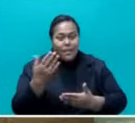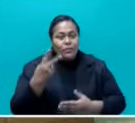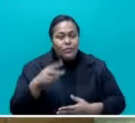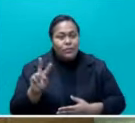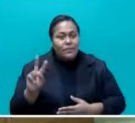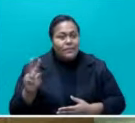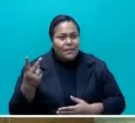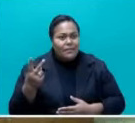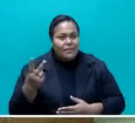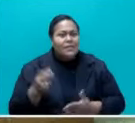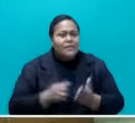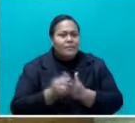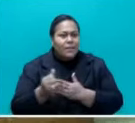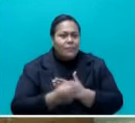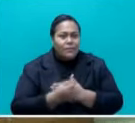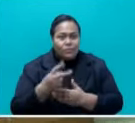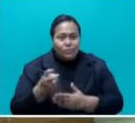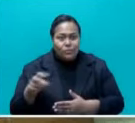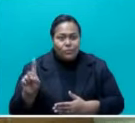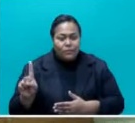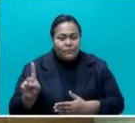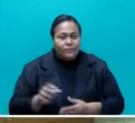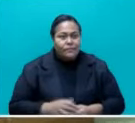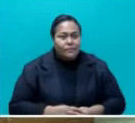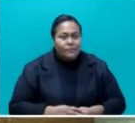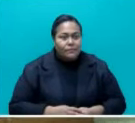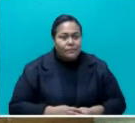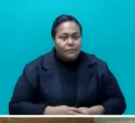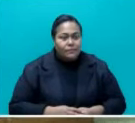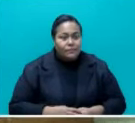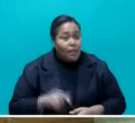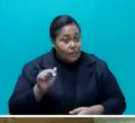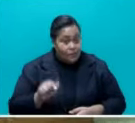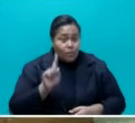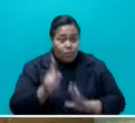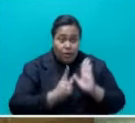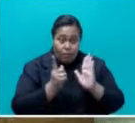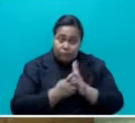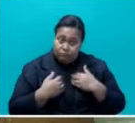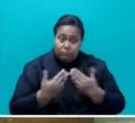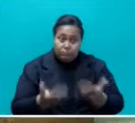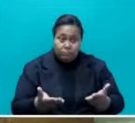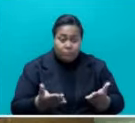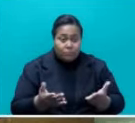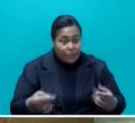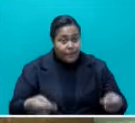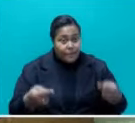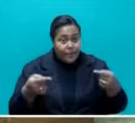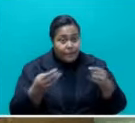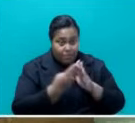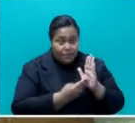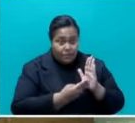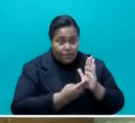22nd September 2021. But that 1 hour be given to debate the bill, with the right